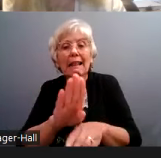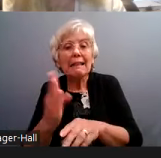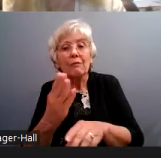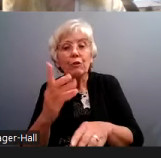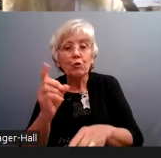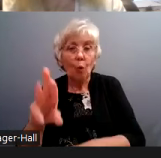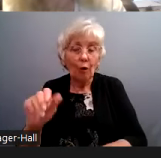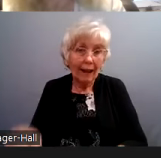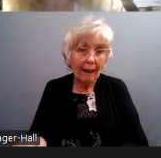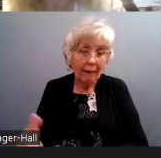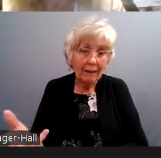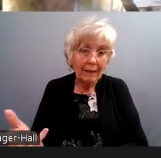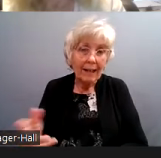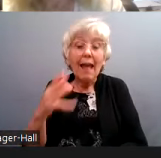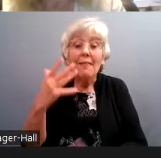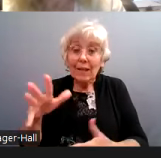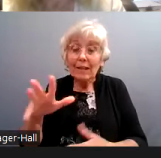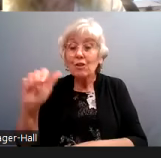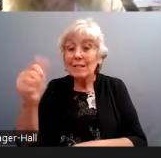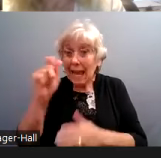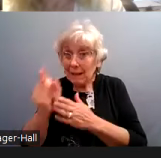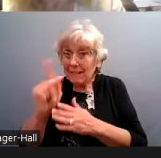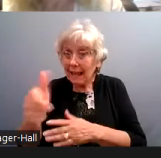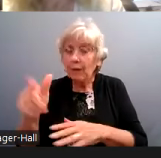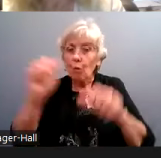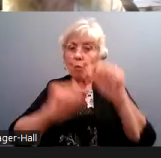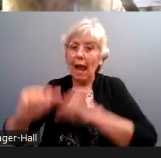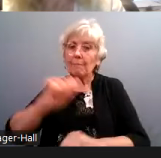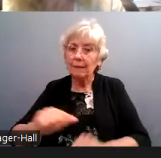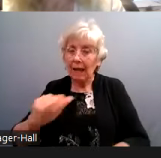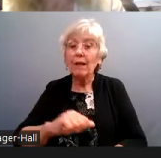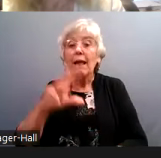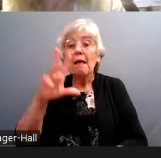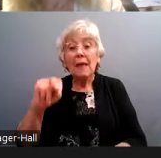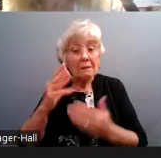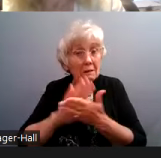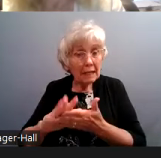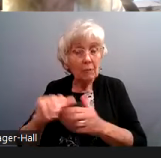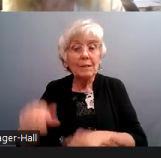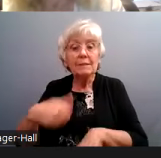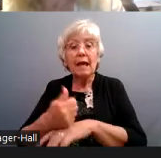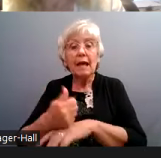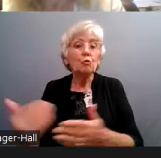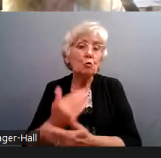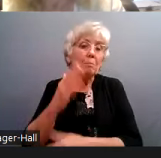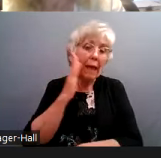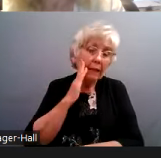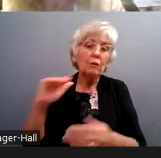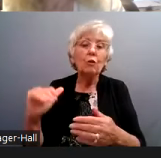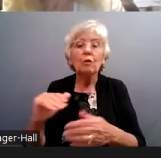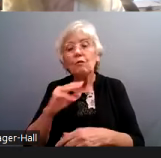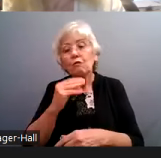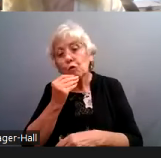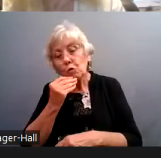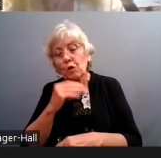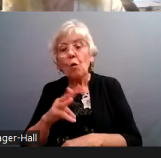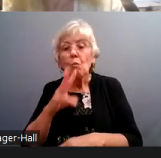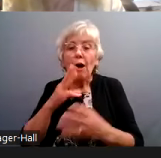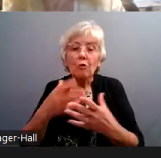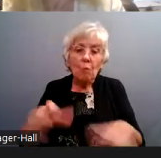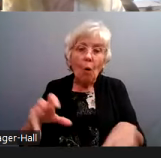then wipe it down after 10 minutes. And then once it's all clean, we can set up new bedding, food, water bowls, litter box,